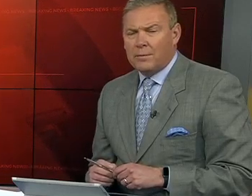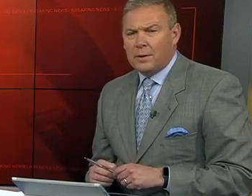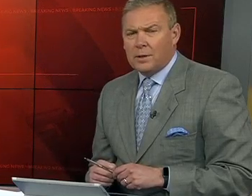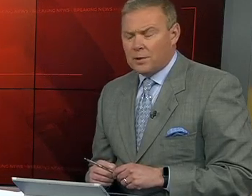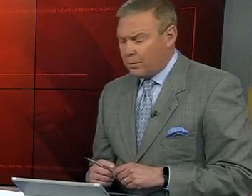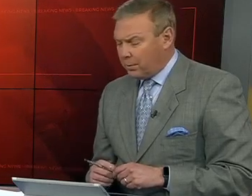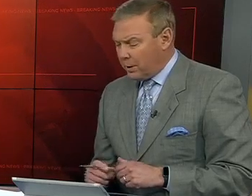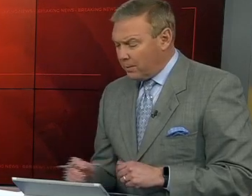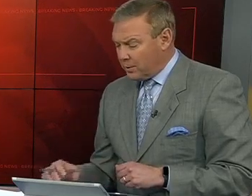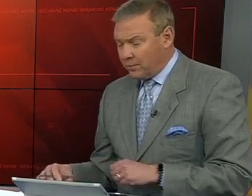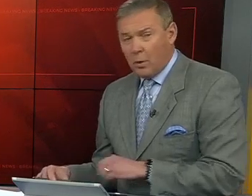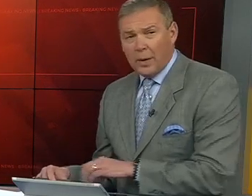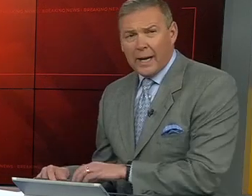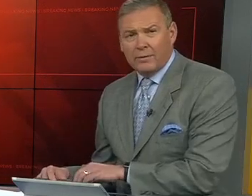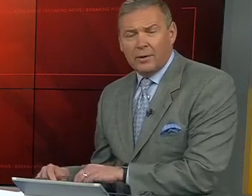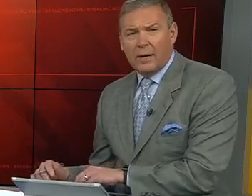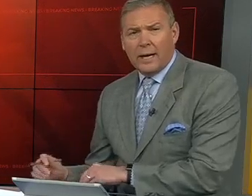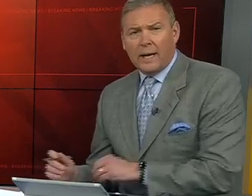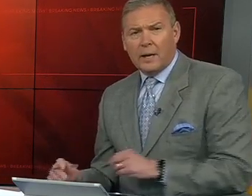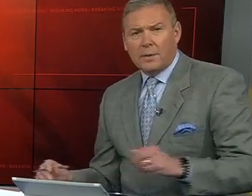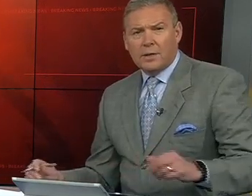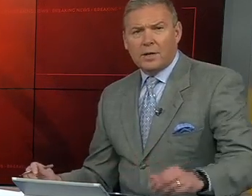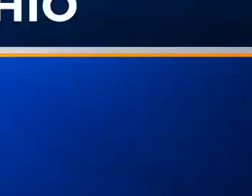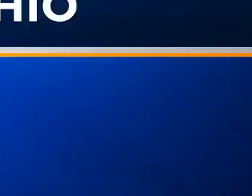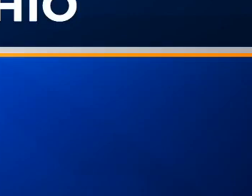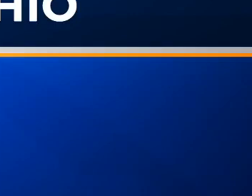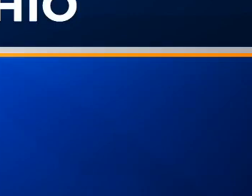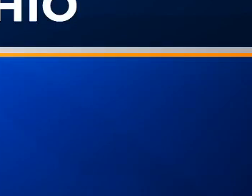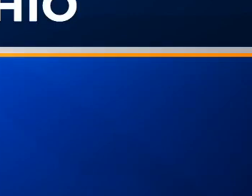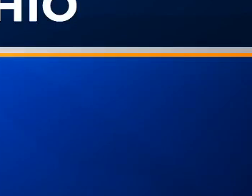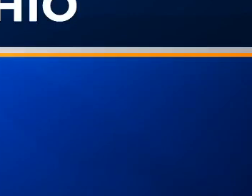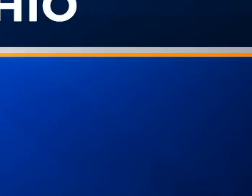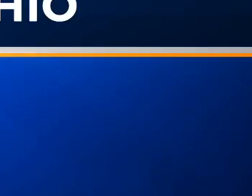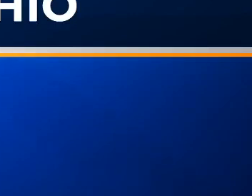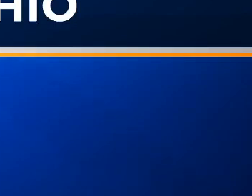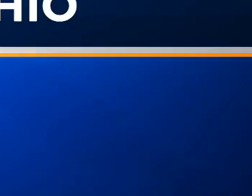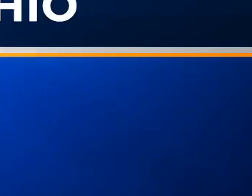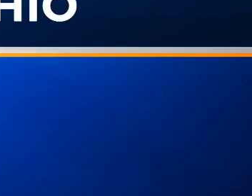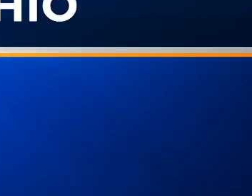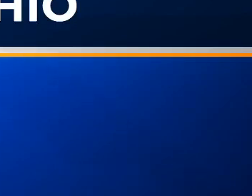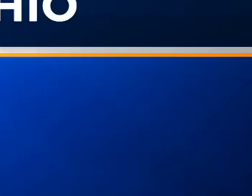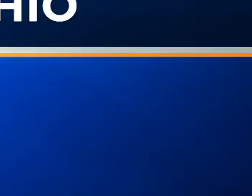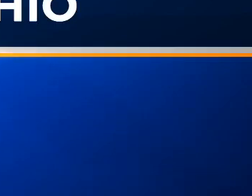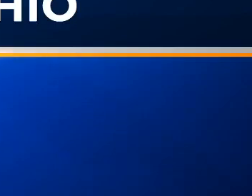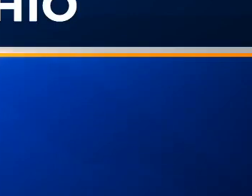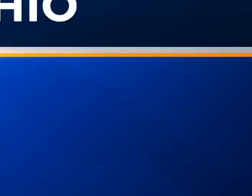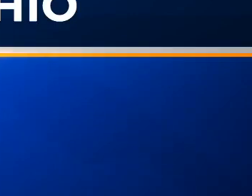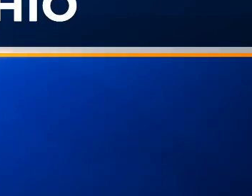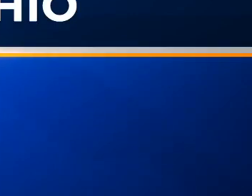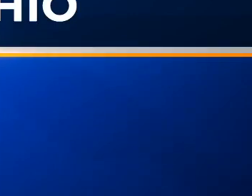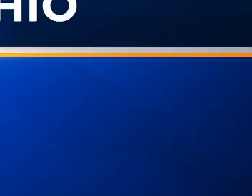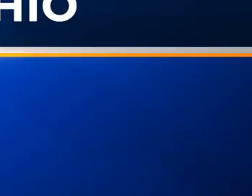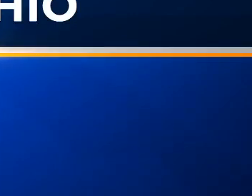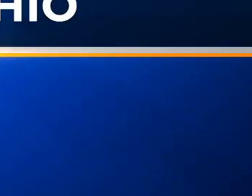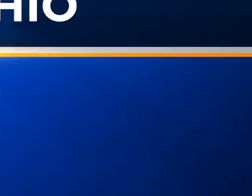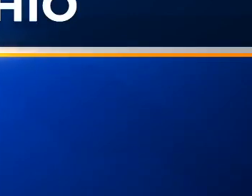press conference. Let's go through the numbers of what we have today. 867 coronavirus cases now in Ohio, 15